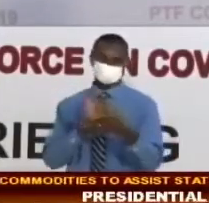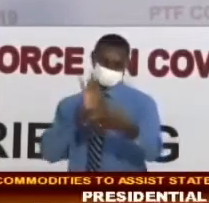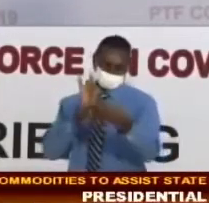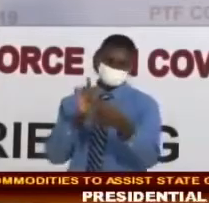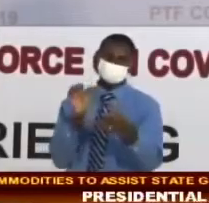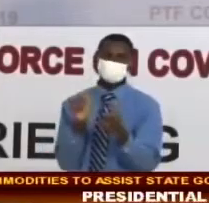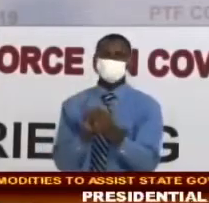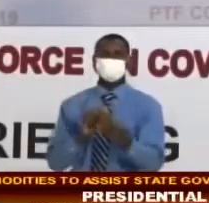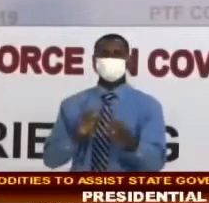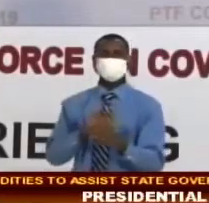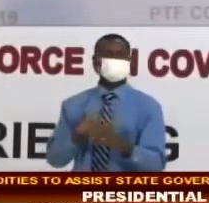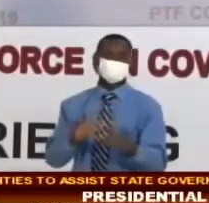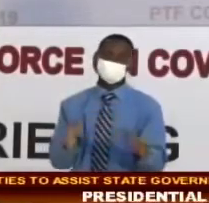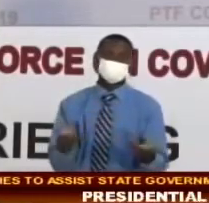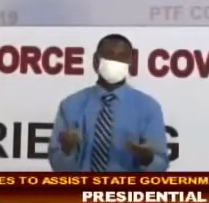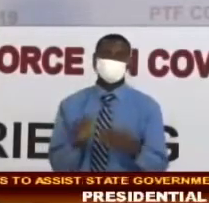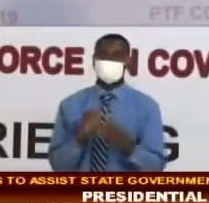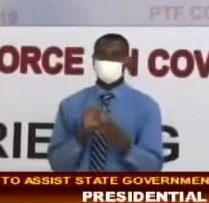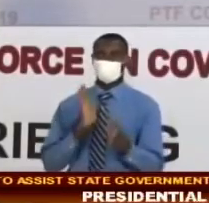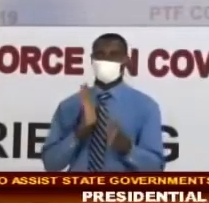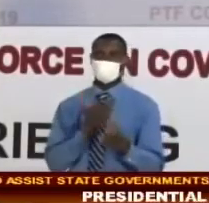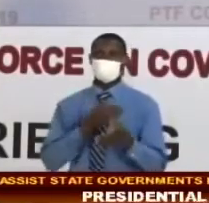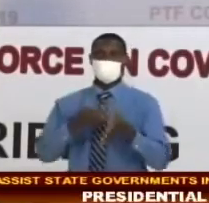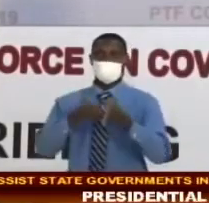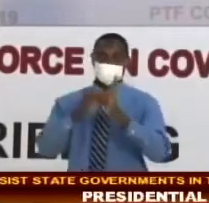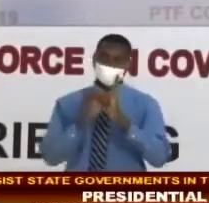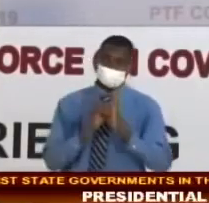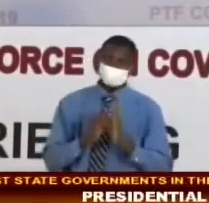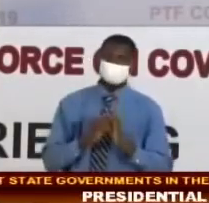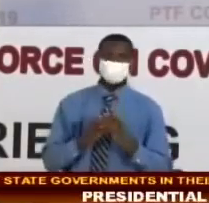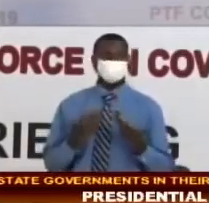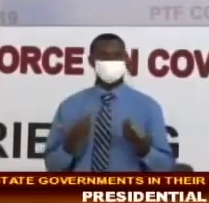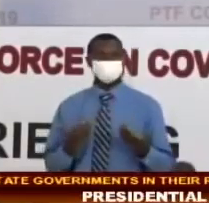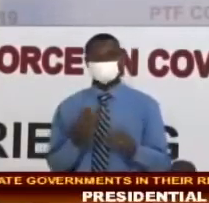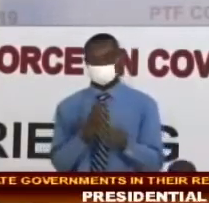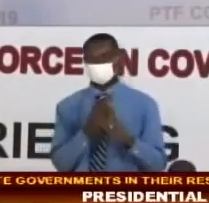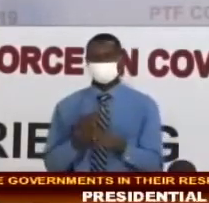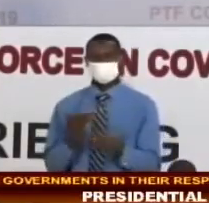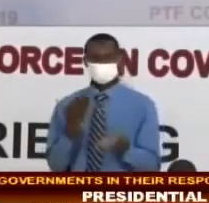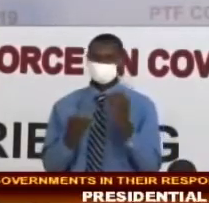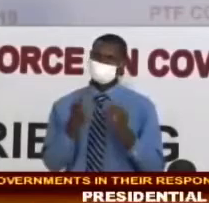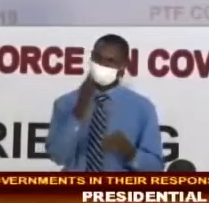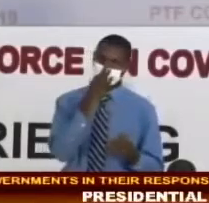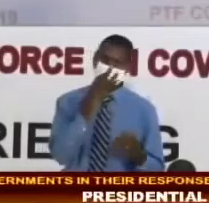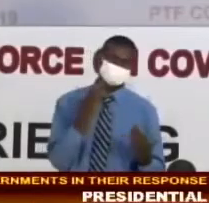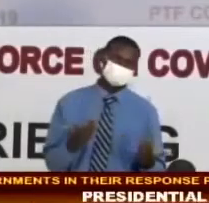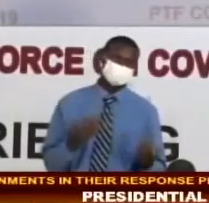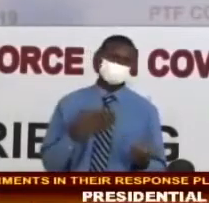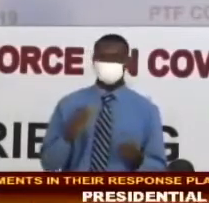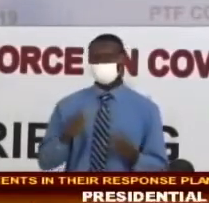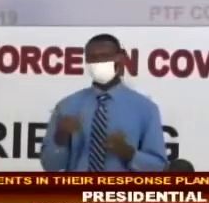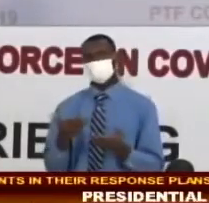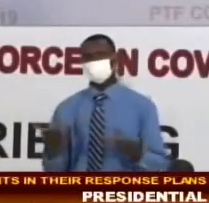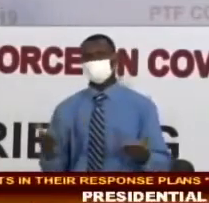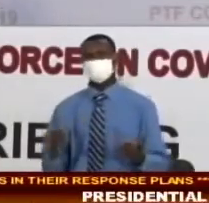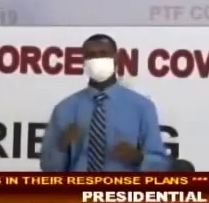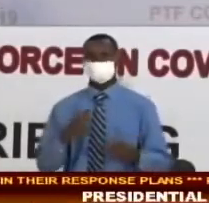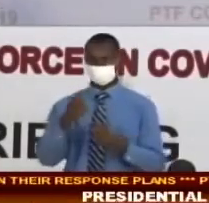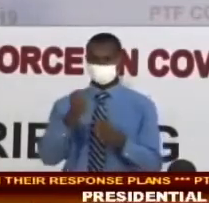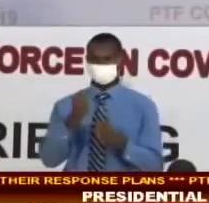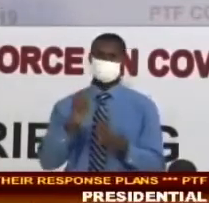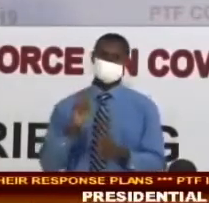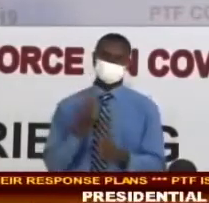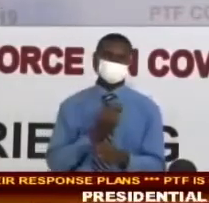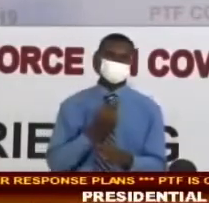something related to our own well-being, like food and so on and so forth. So please trust us and bear with